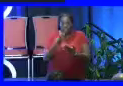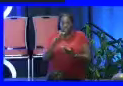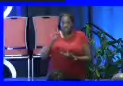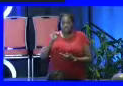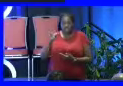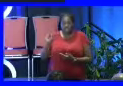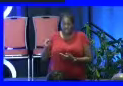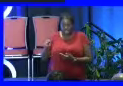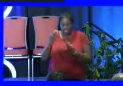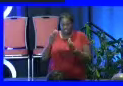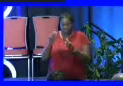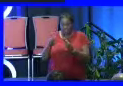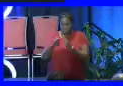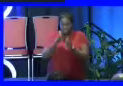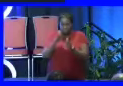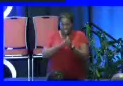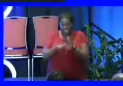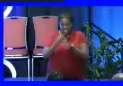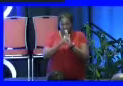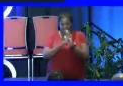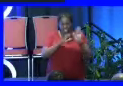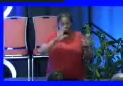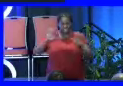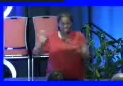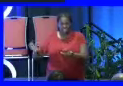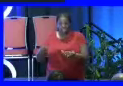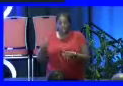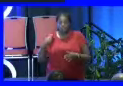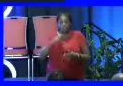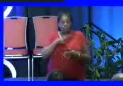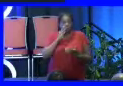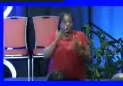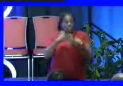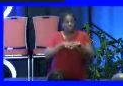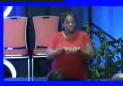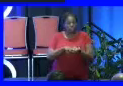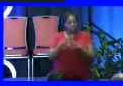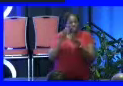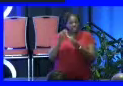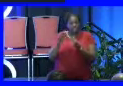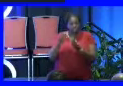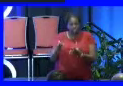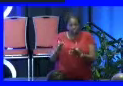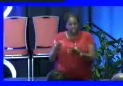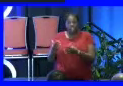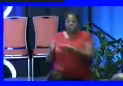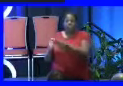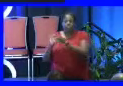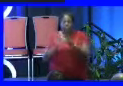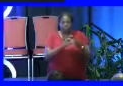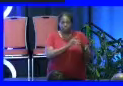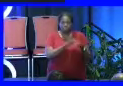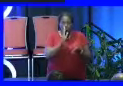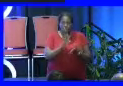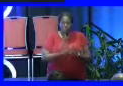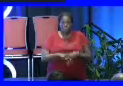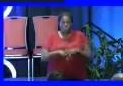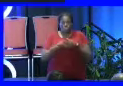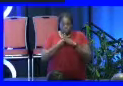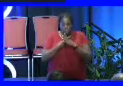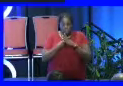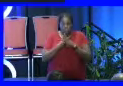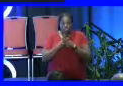level. So we're close to our first agreement on that, where we're integrating the data, pulling that together. And I think that that's really going to start help